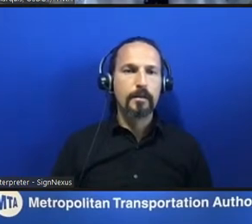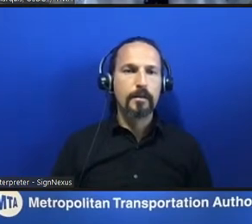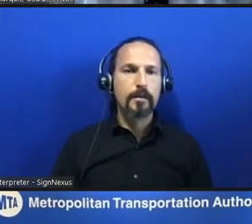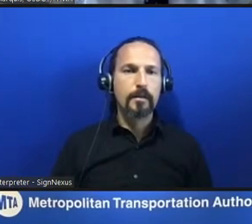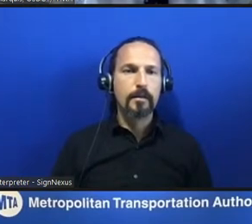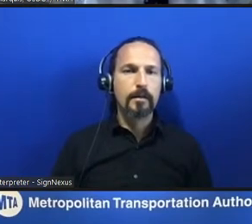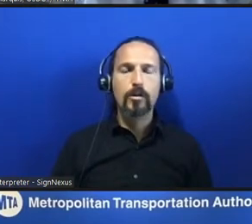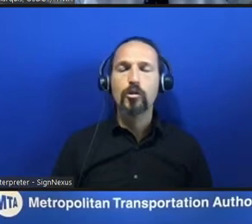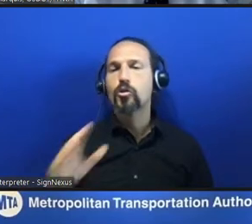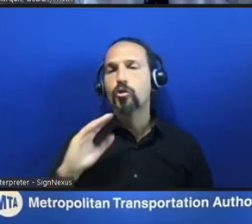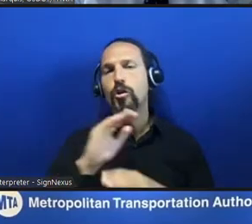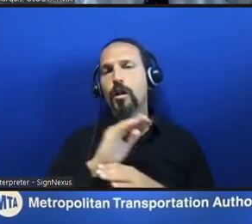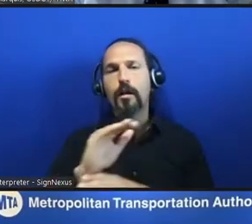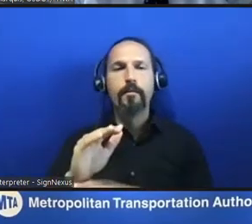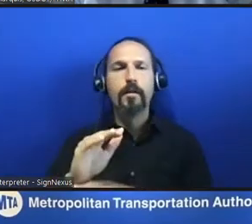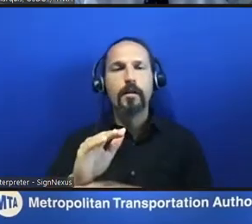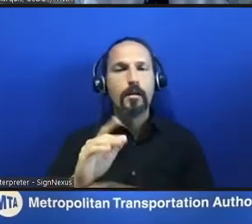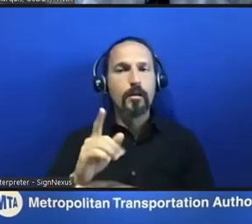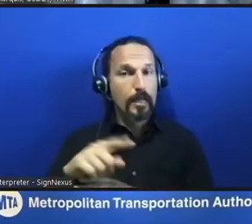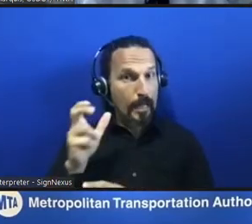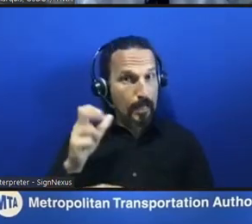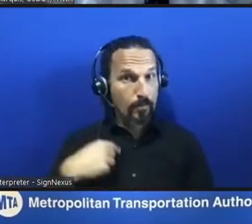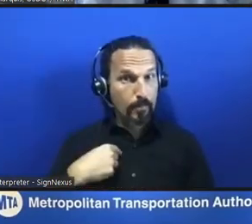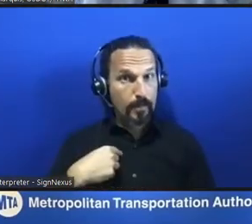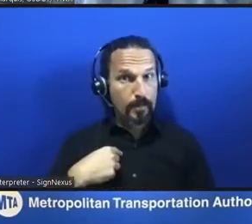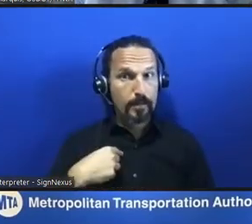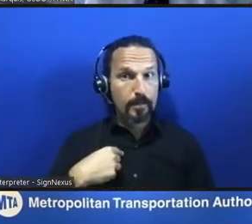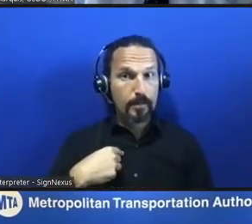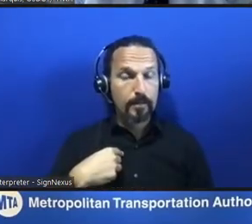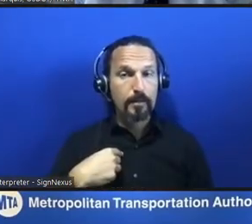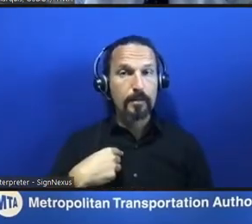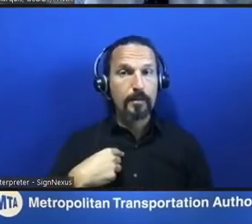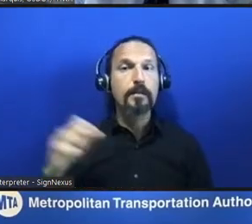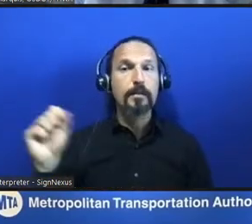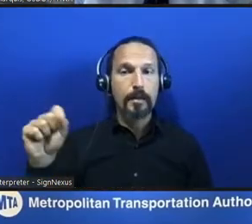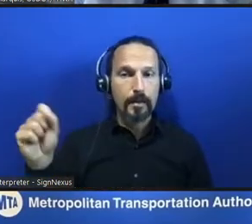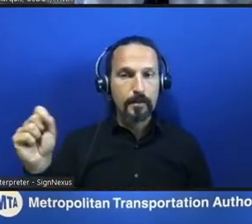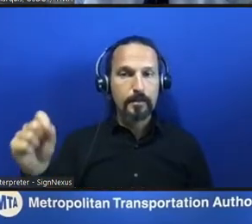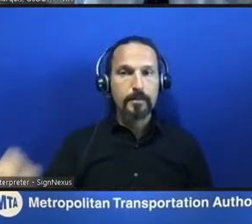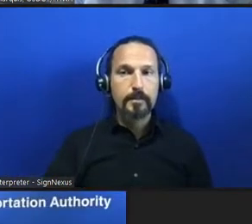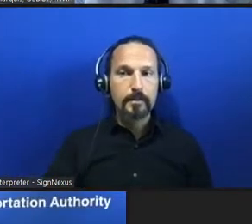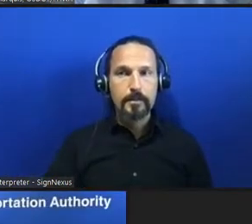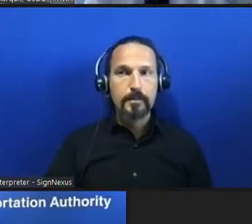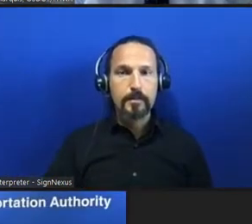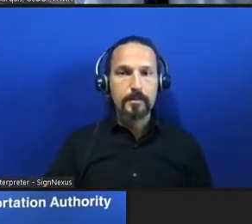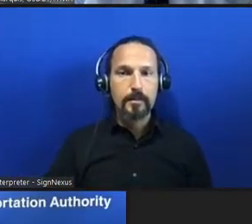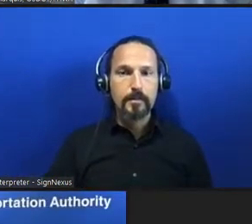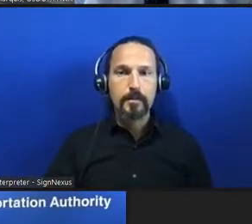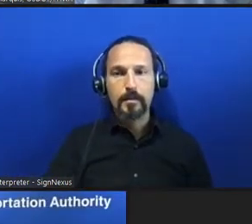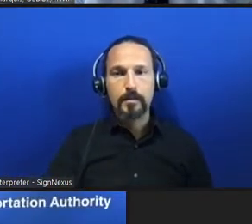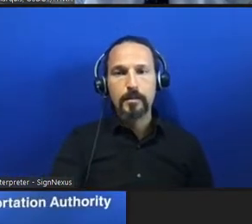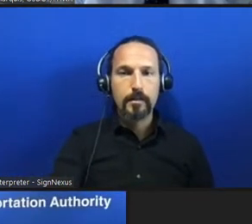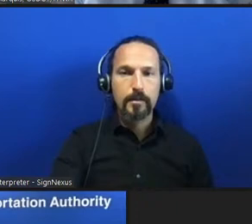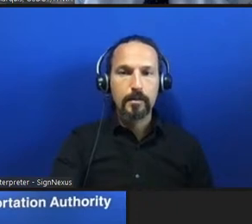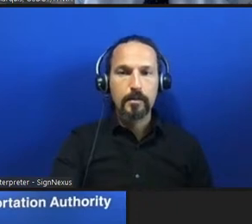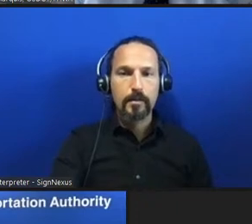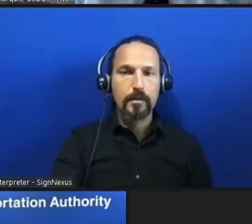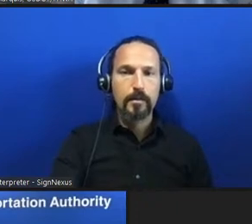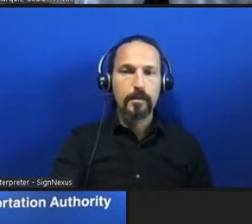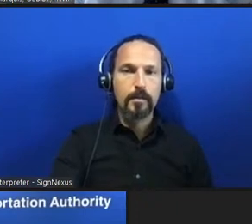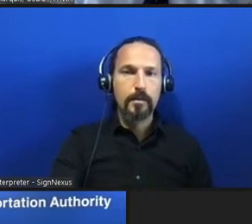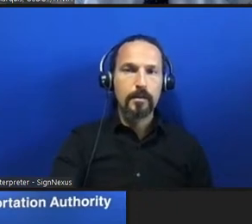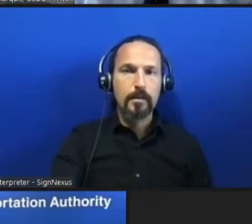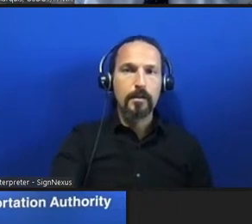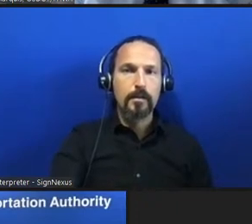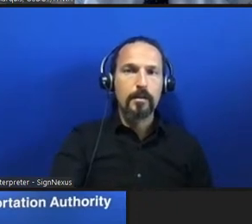good afternoon everybody can can you hear me yes we can ah thank you uh I'm